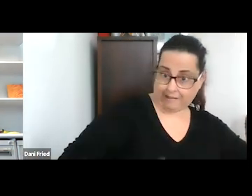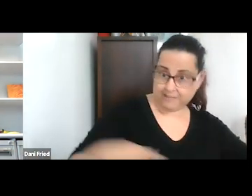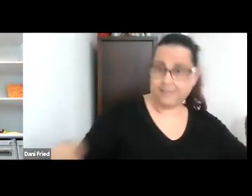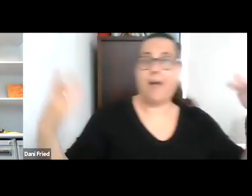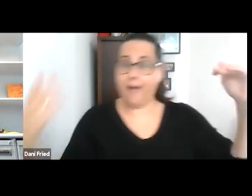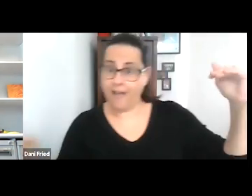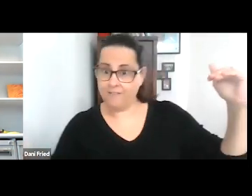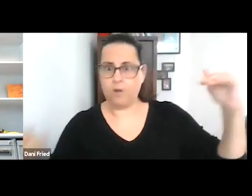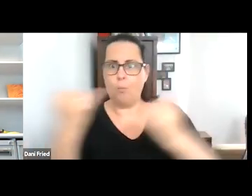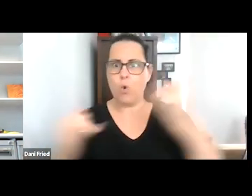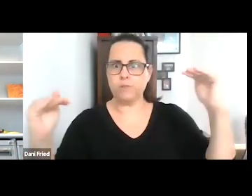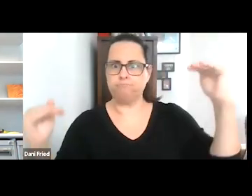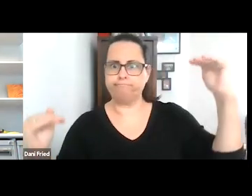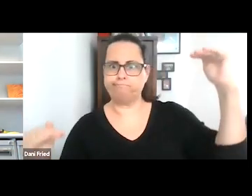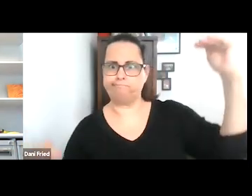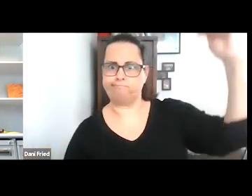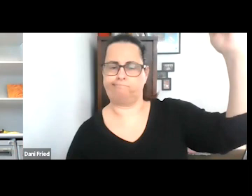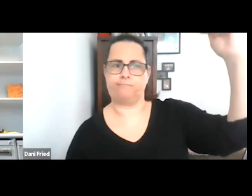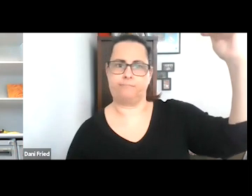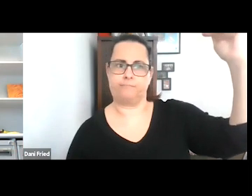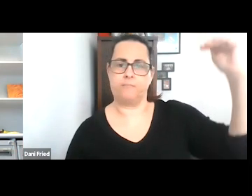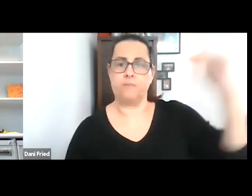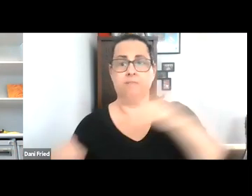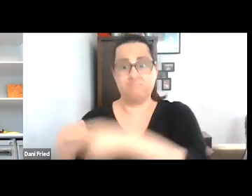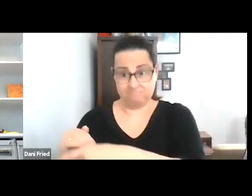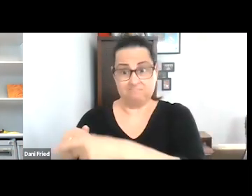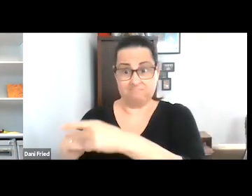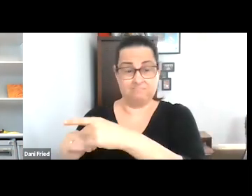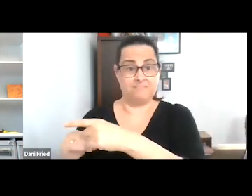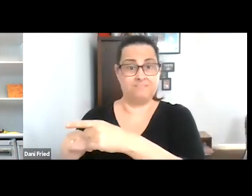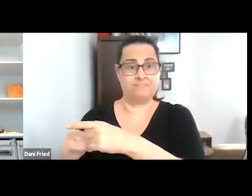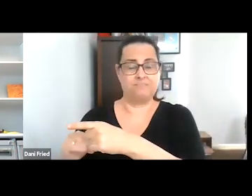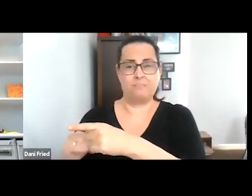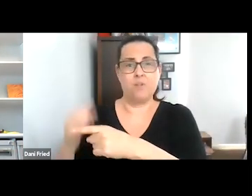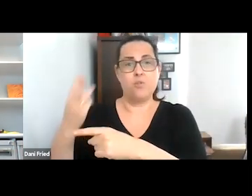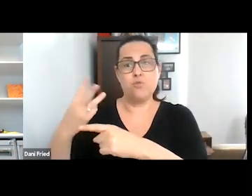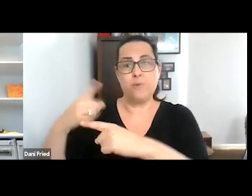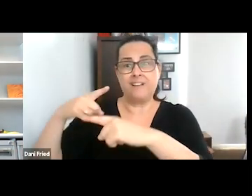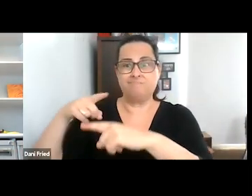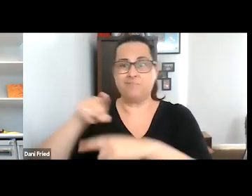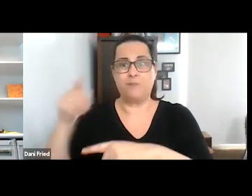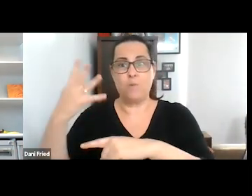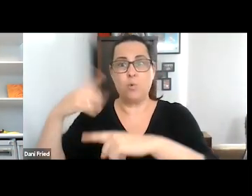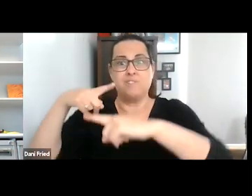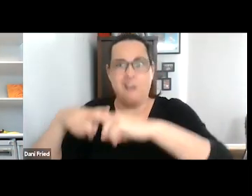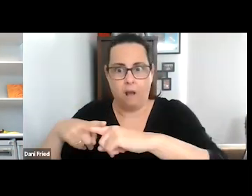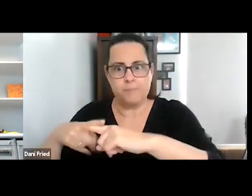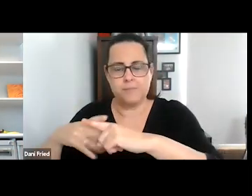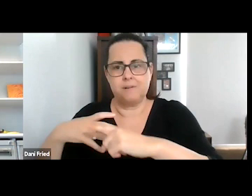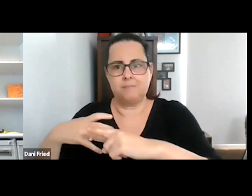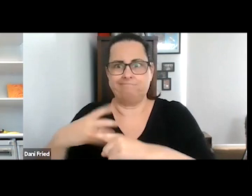So relative to the general population, people with severe mental illness are 3 to 4 times more likely to